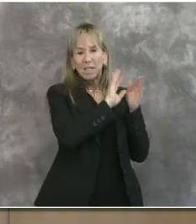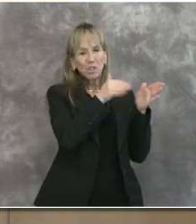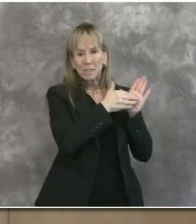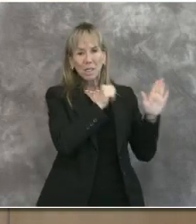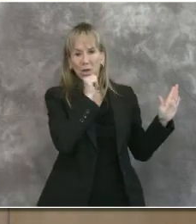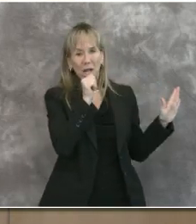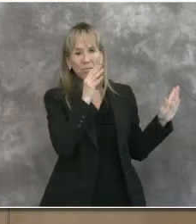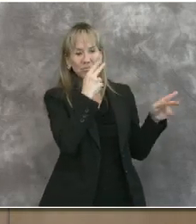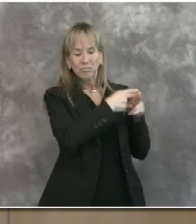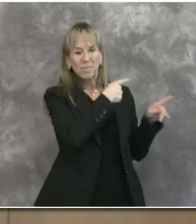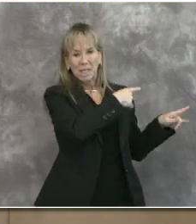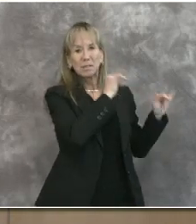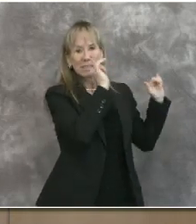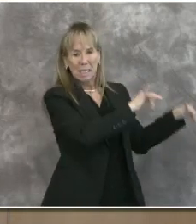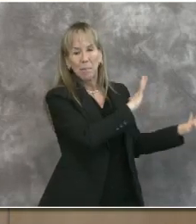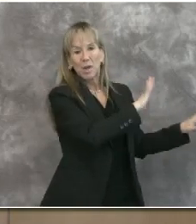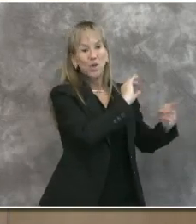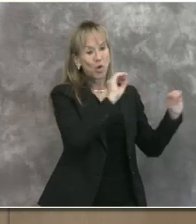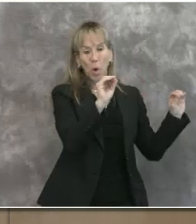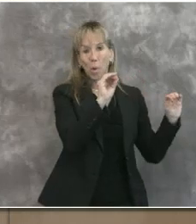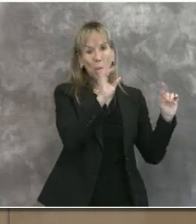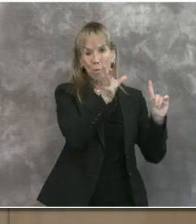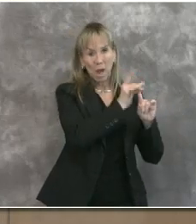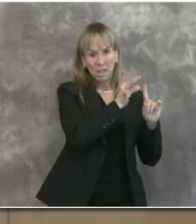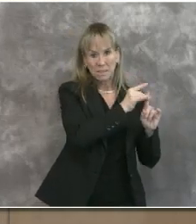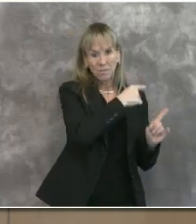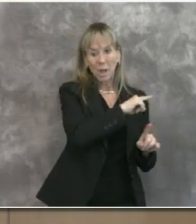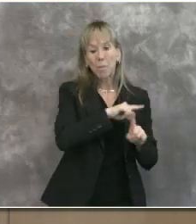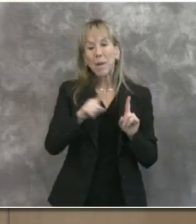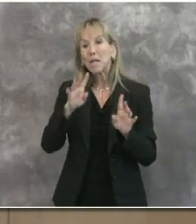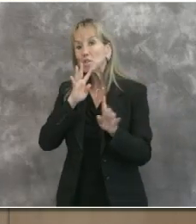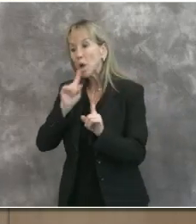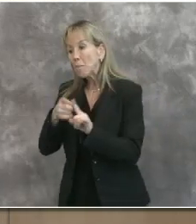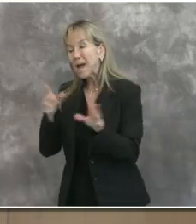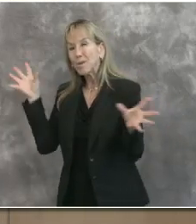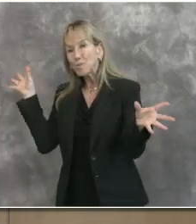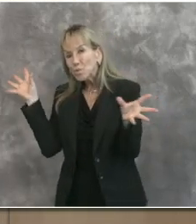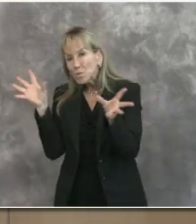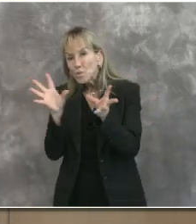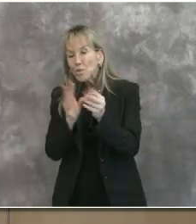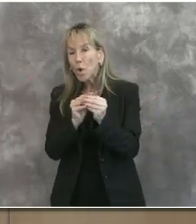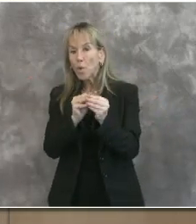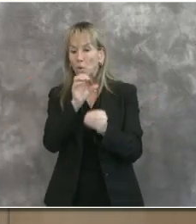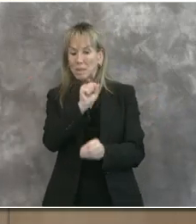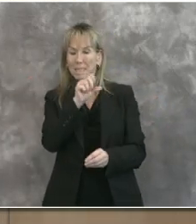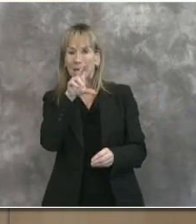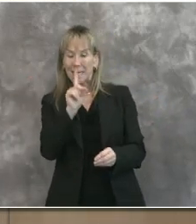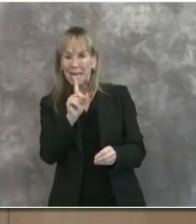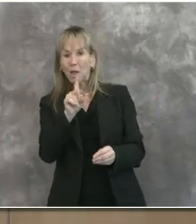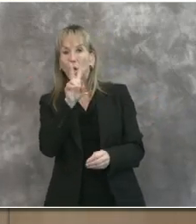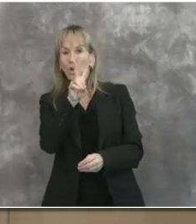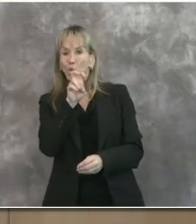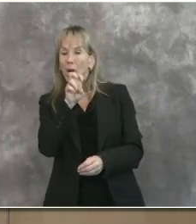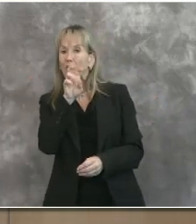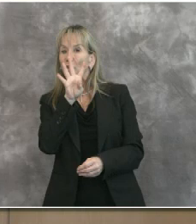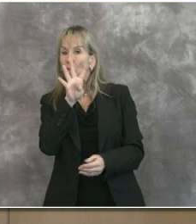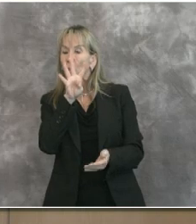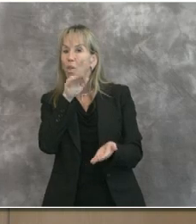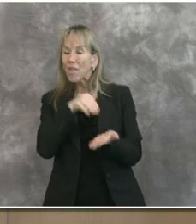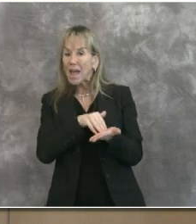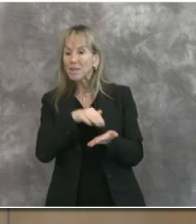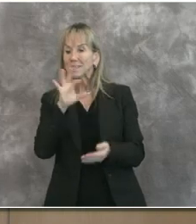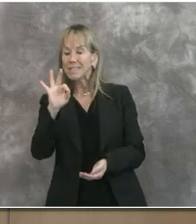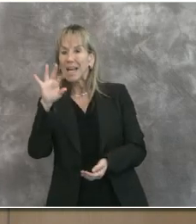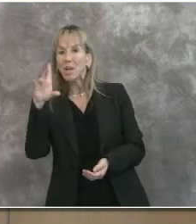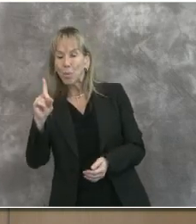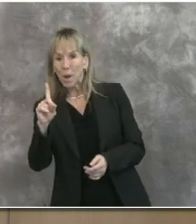yesterday with no positive tests reported. But out of the total of San Diego County, out of the 2,491 positive